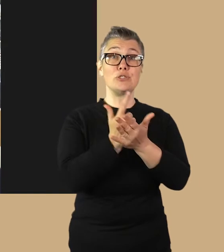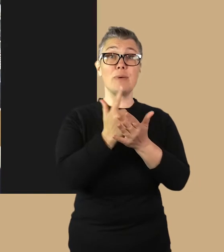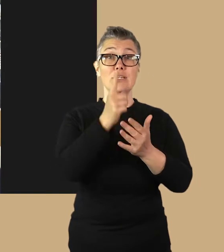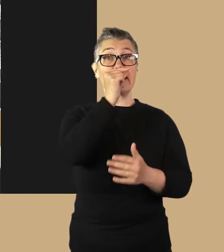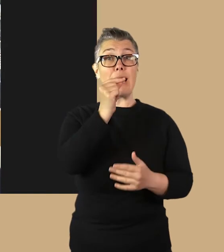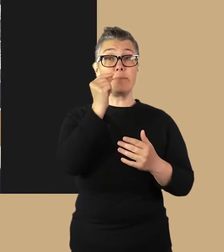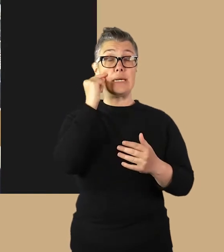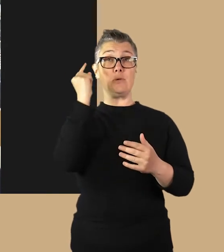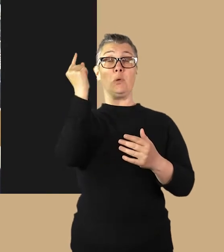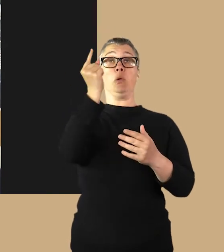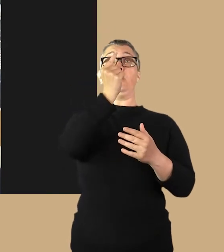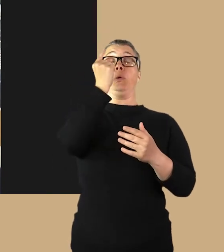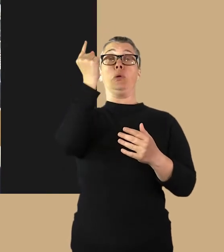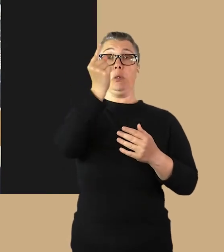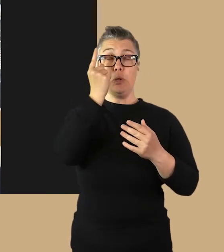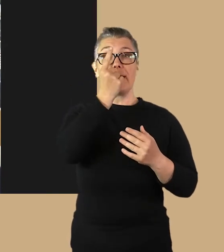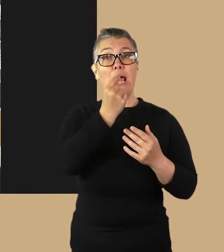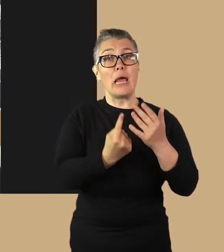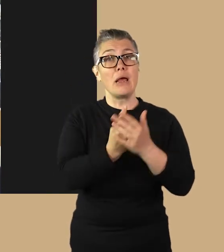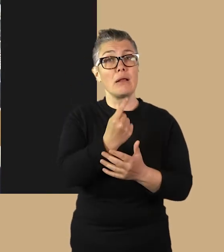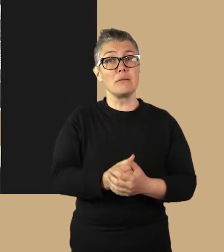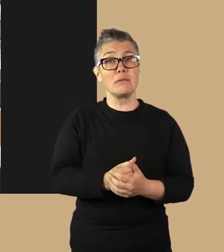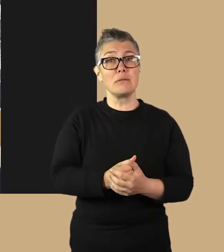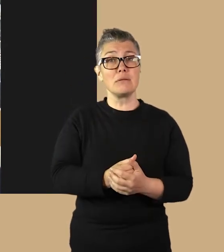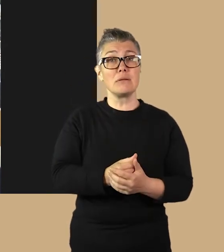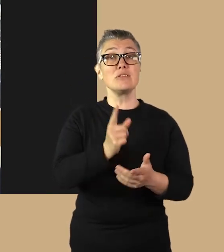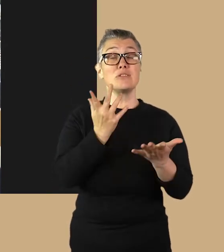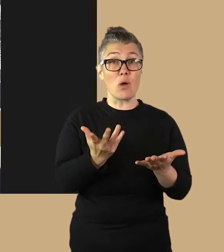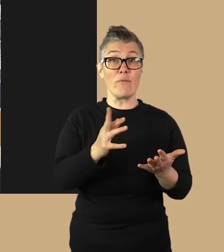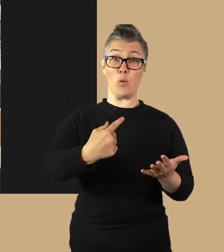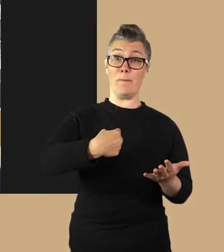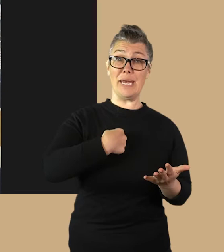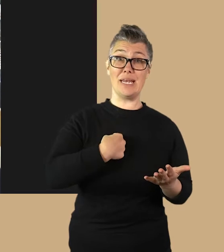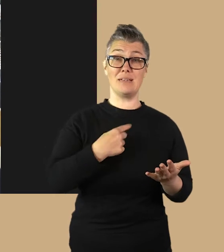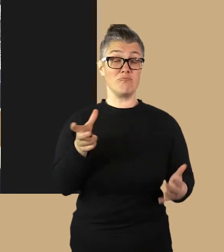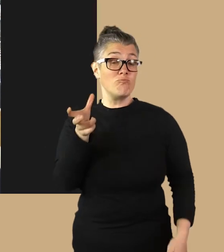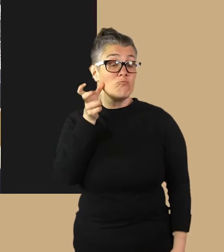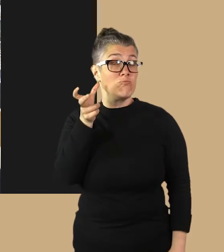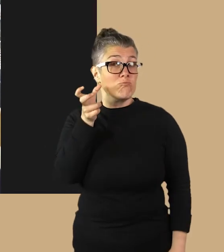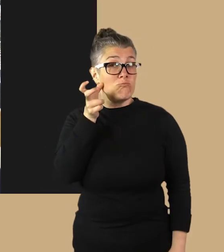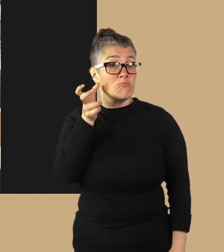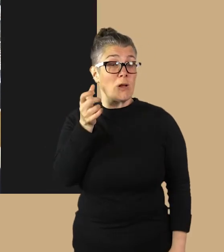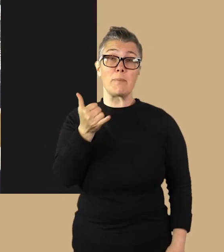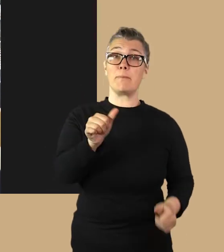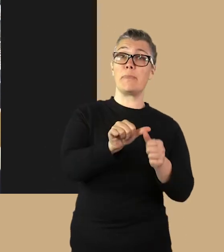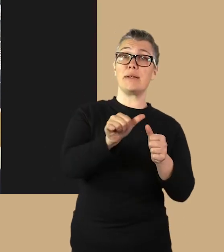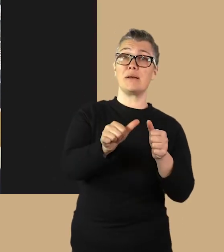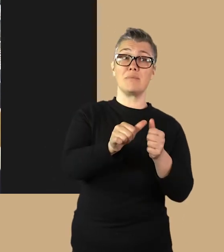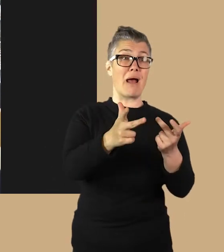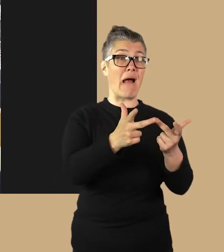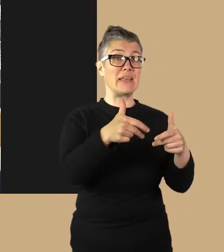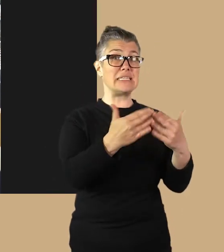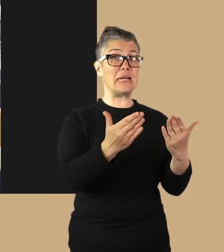get, vertigo or something. And listening might be better on those kinds of days. And then other times it's,